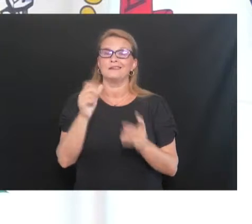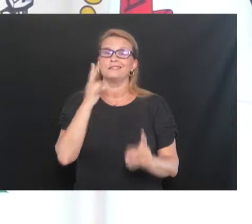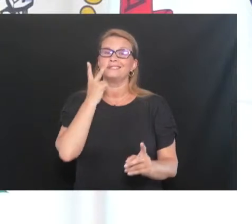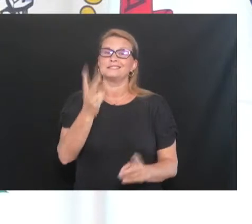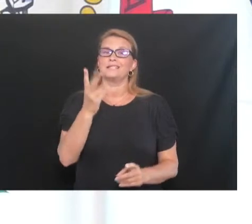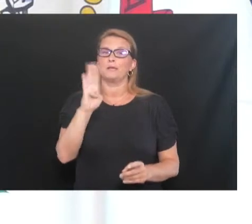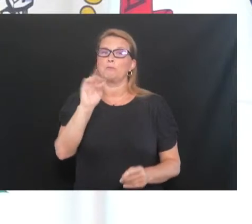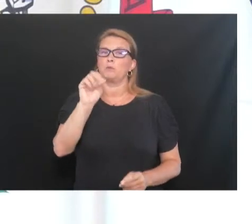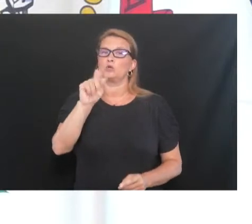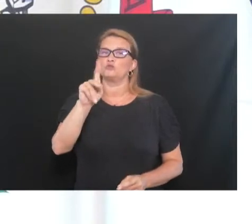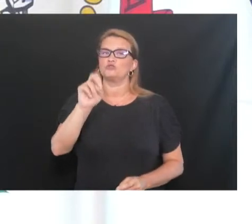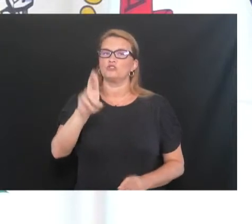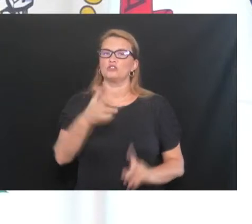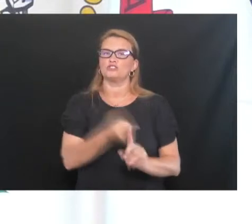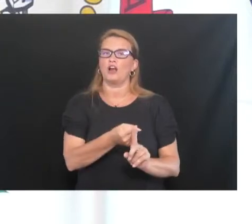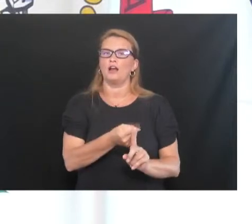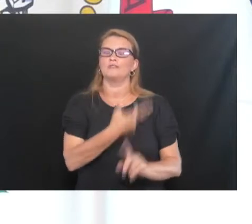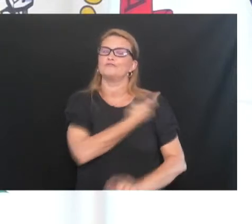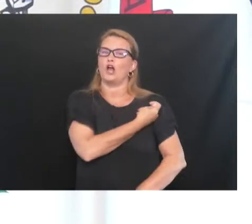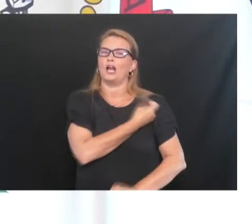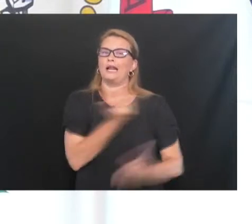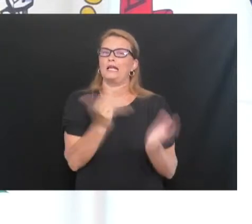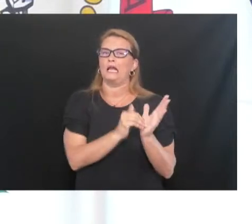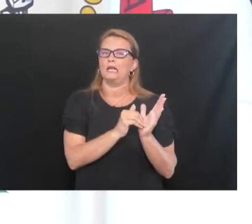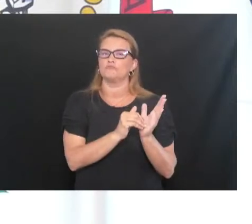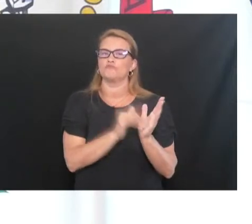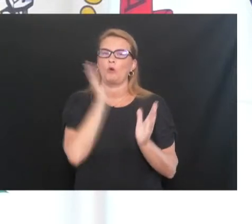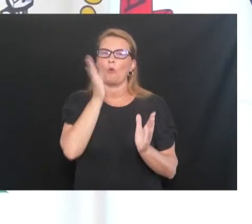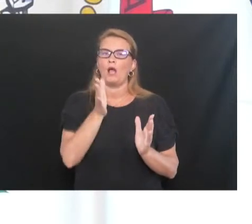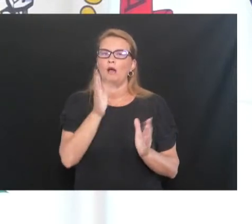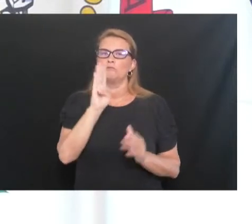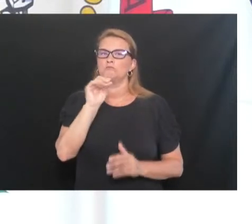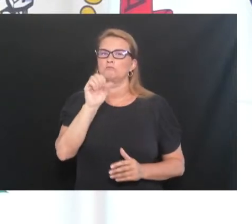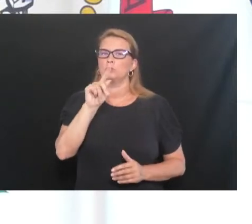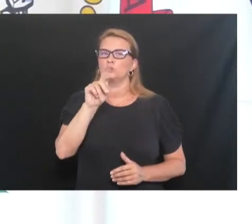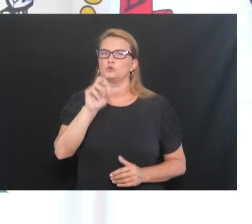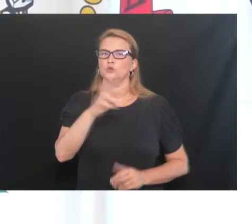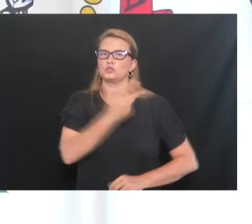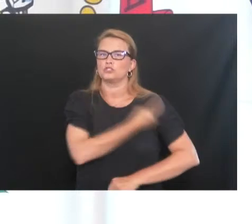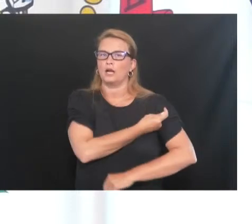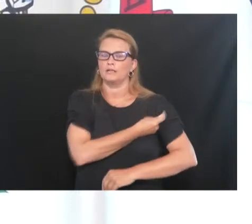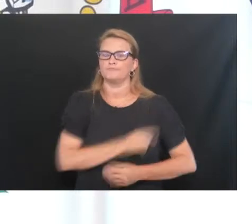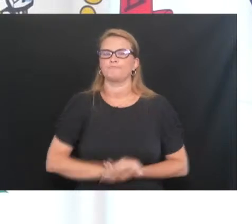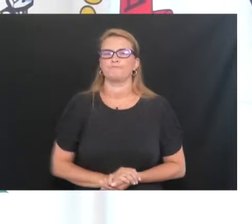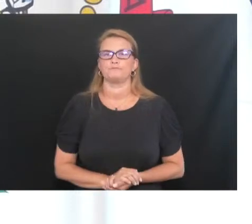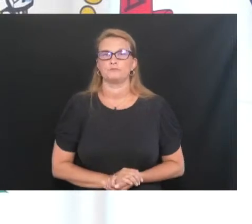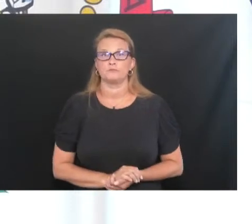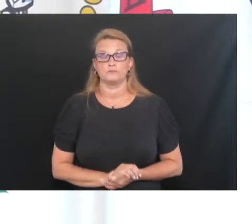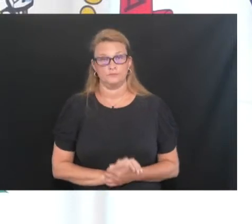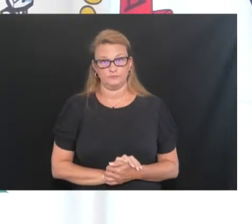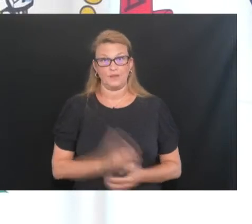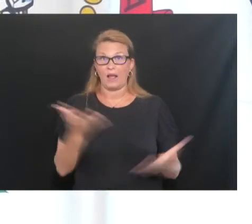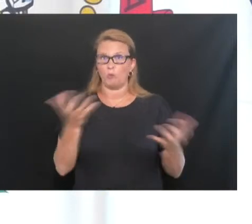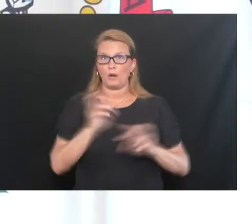shots. That's just all there is to it, to be able to protect them. And we want to be ahead of the curve.